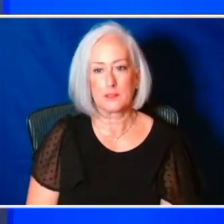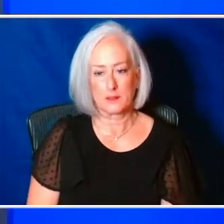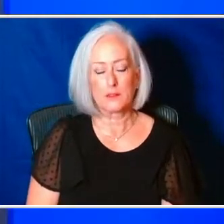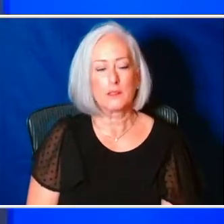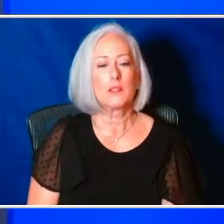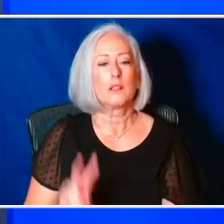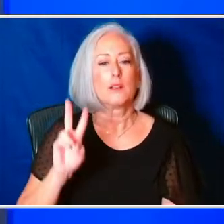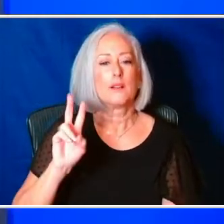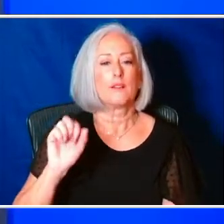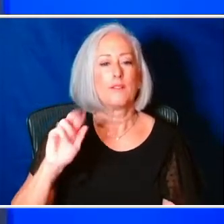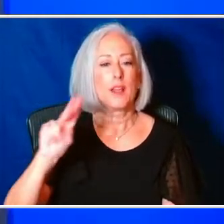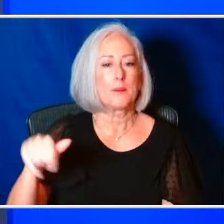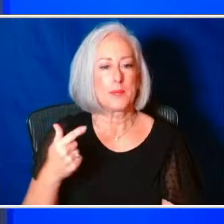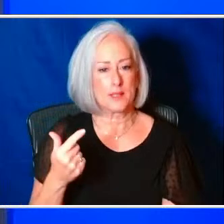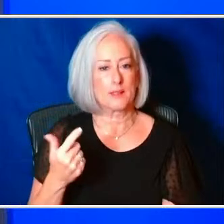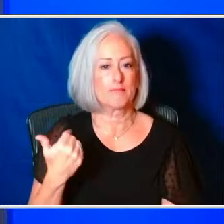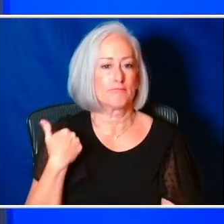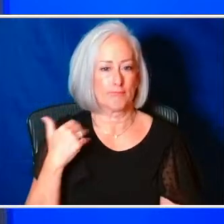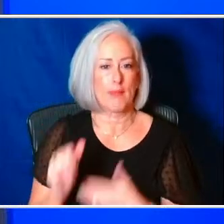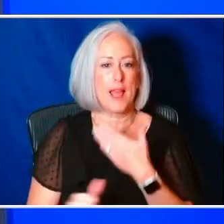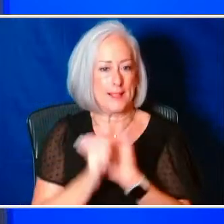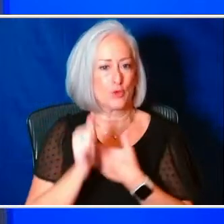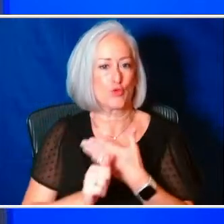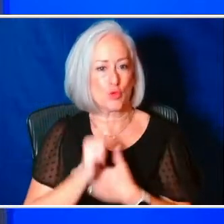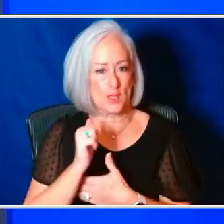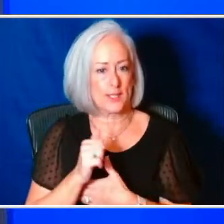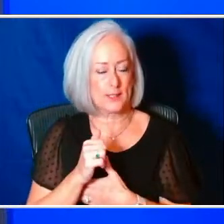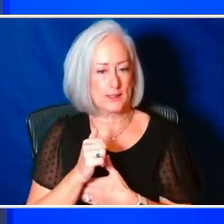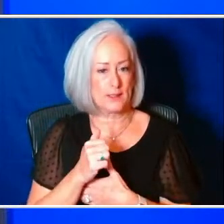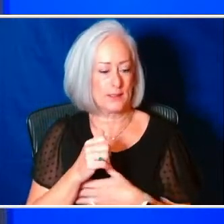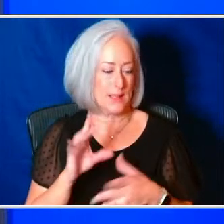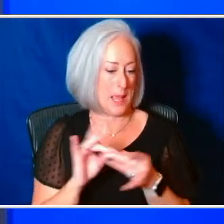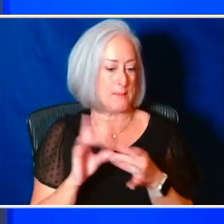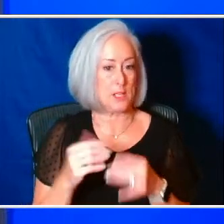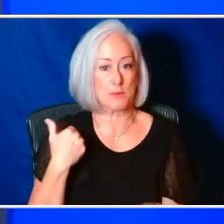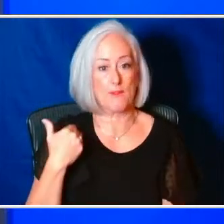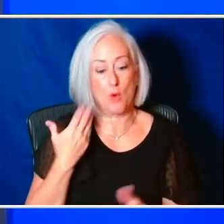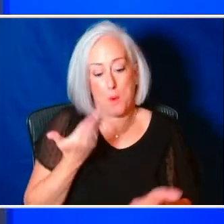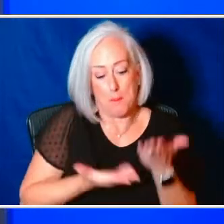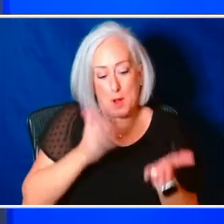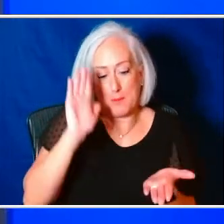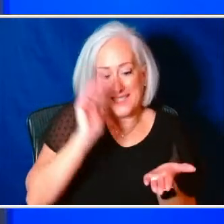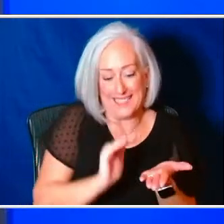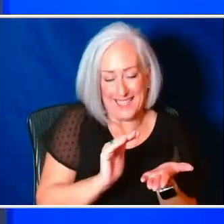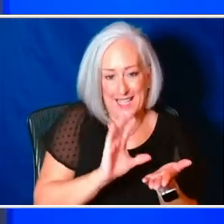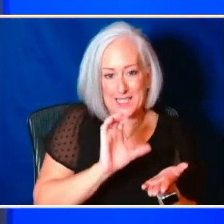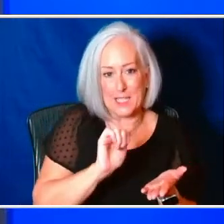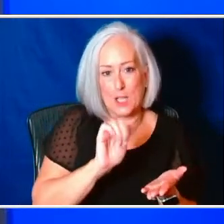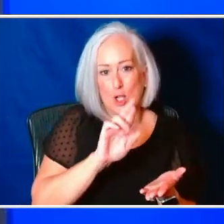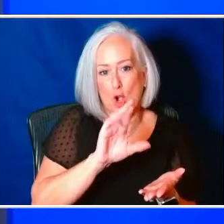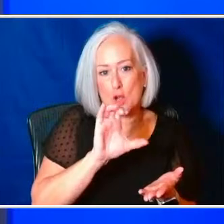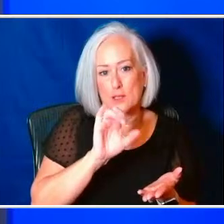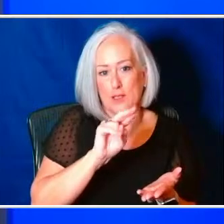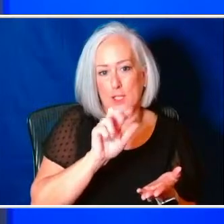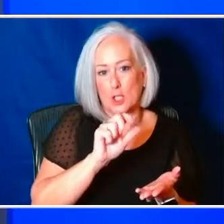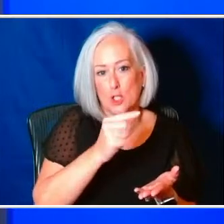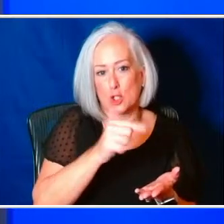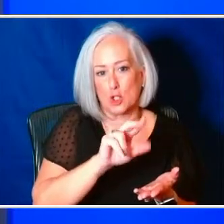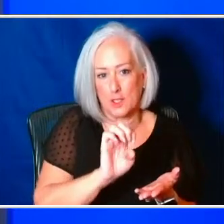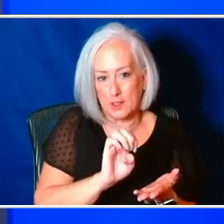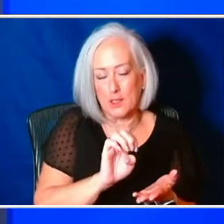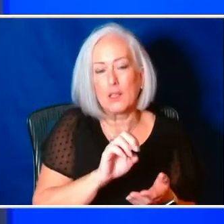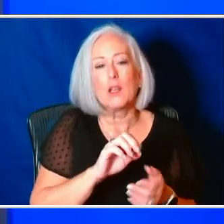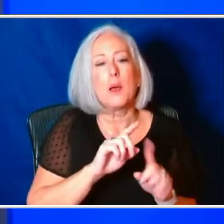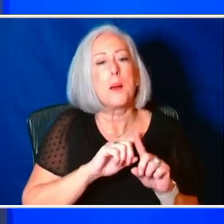I think there is, as I mentioned before, there probably has less carcinogens compared to normal cigarettes, but there's still